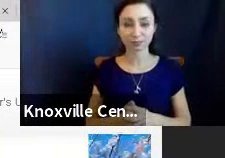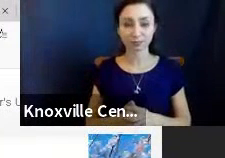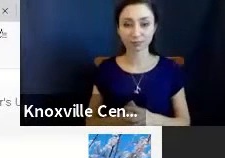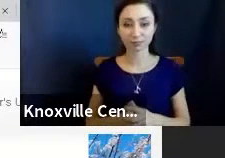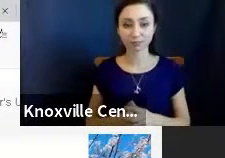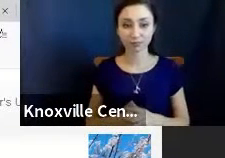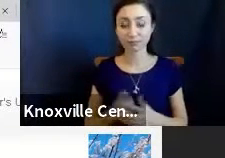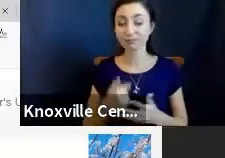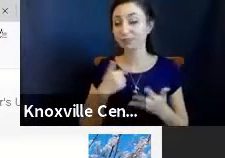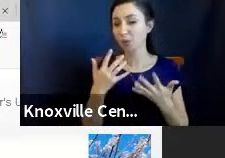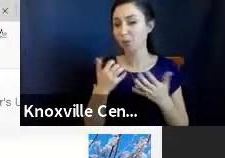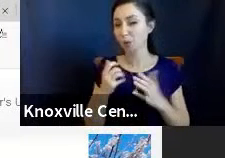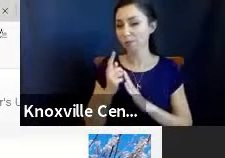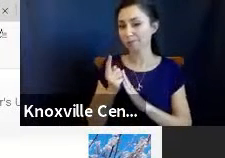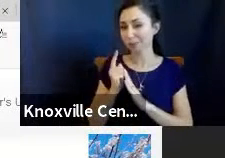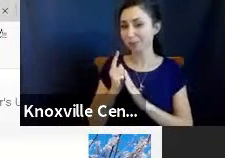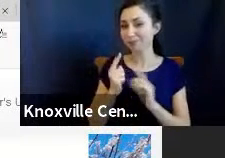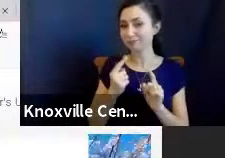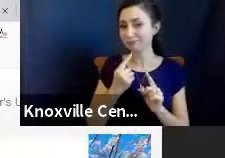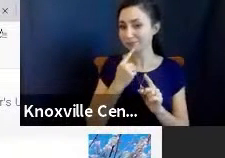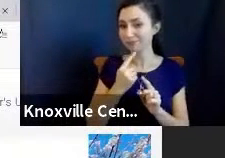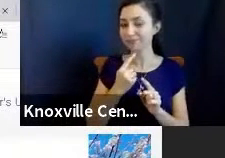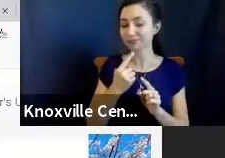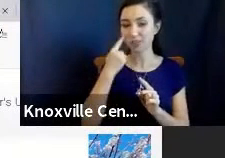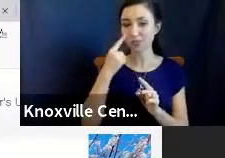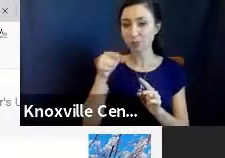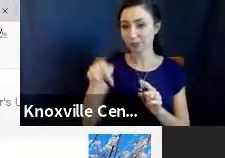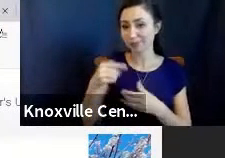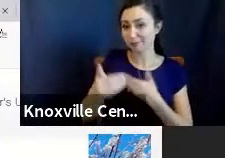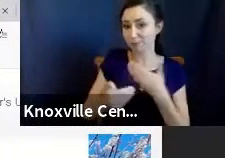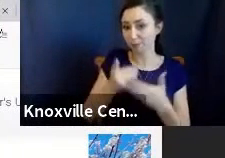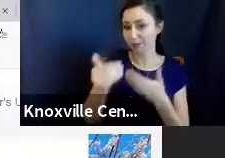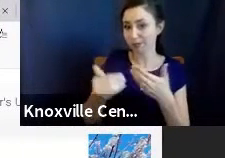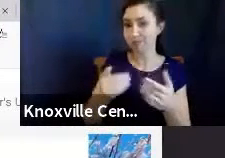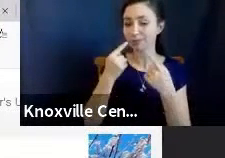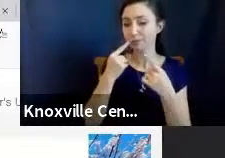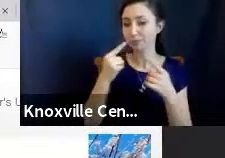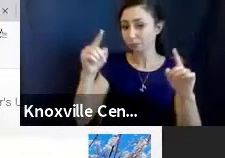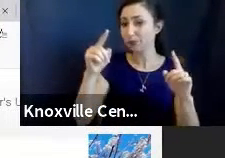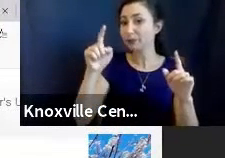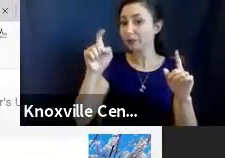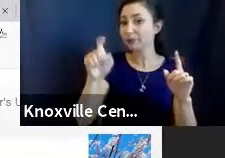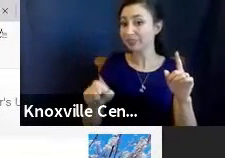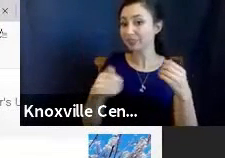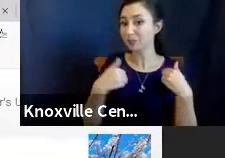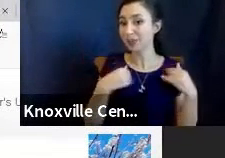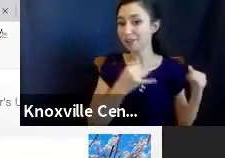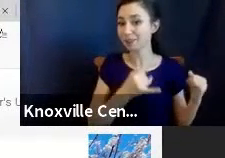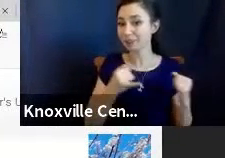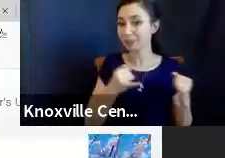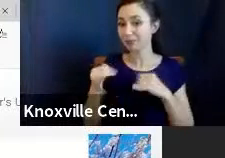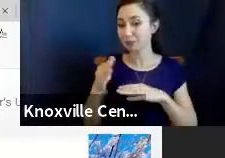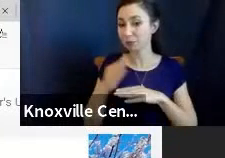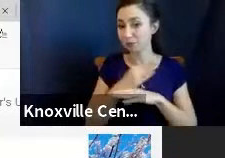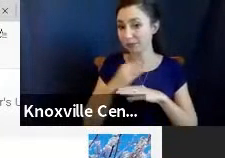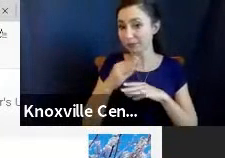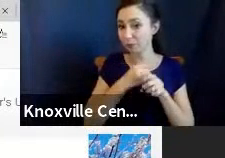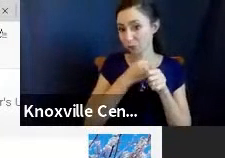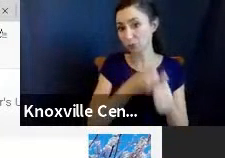I do want to take a moment just to say, in order for this process to work, we do need individuals and businesses to